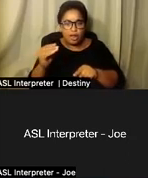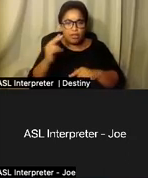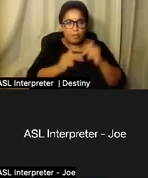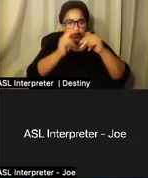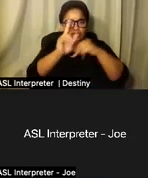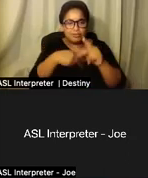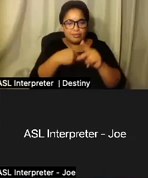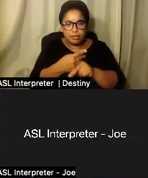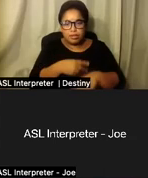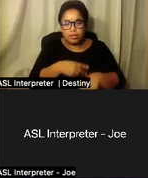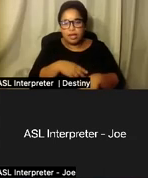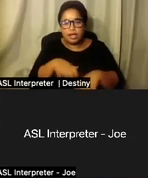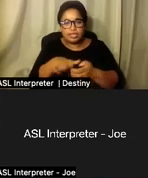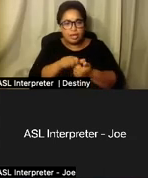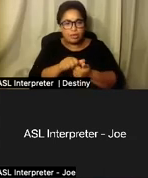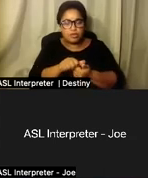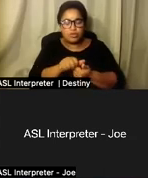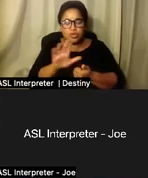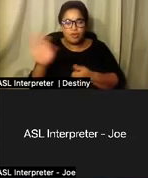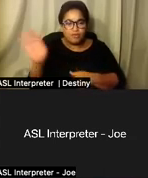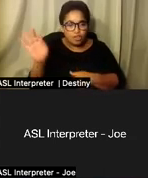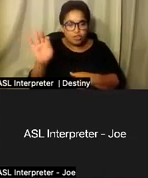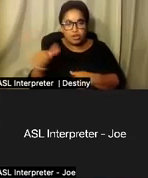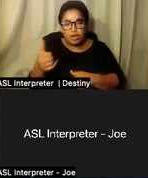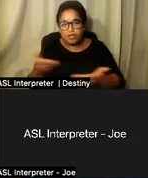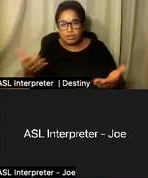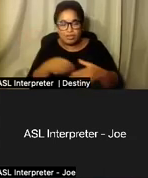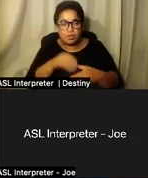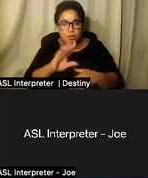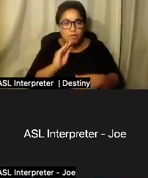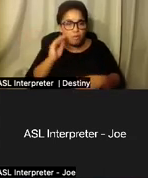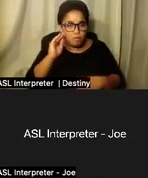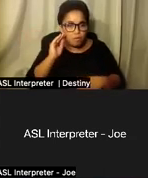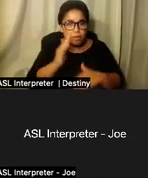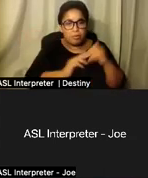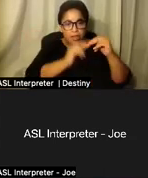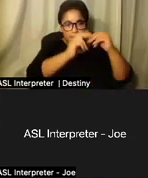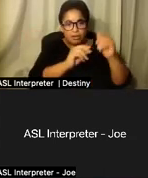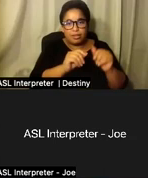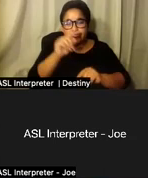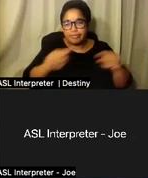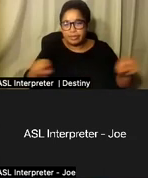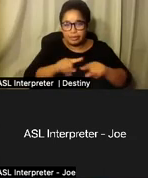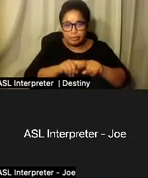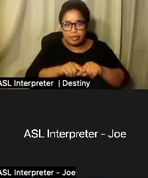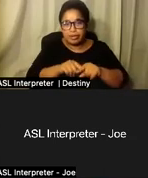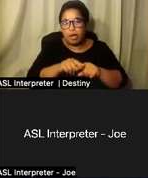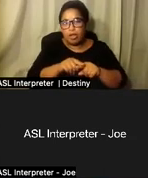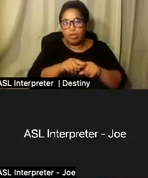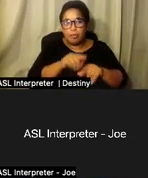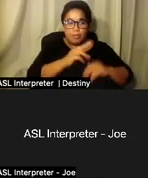and damage to your furniture and other contents in your building can vary, and even from building to building, even room to